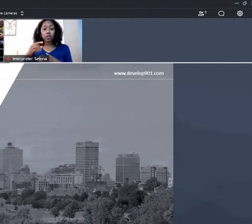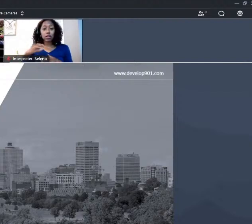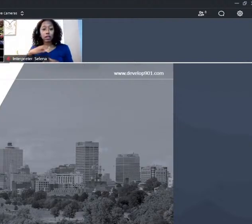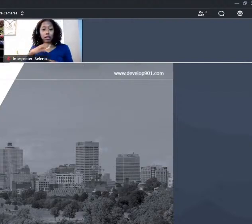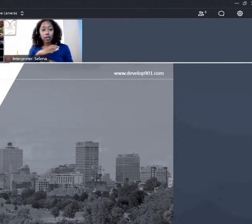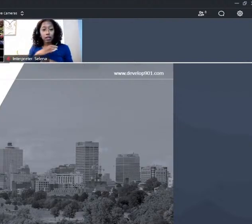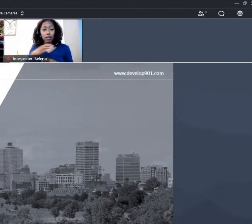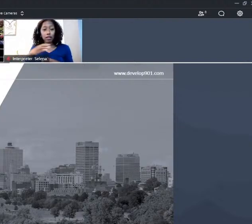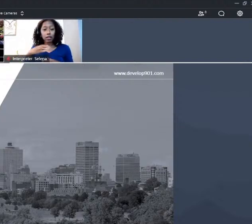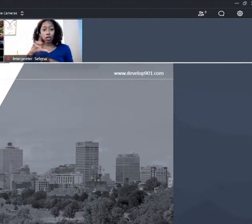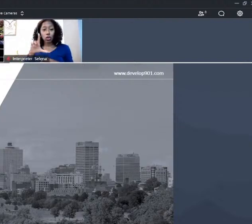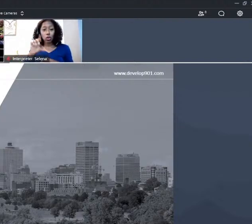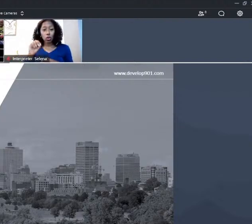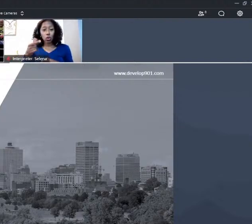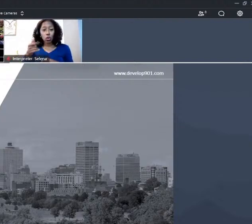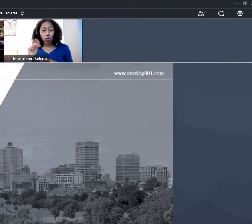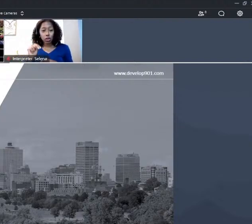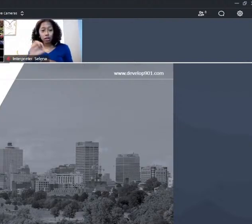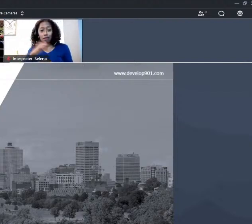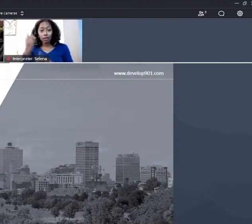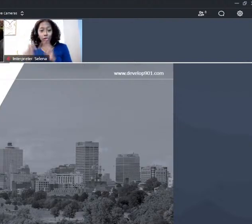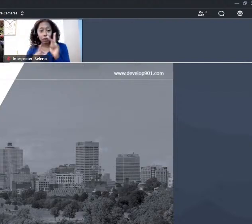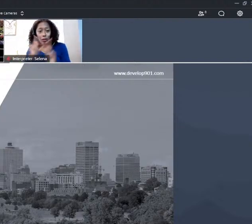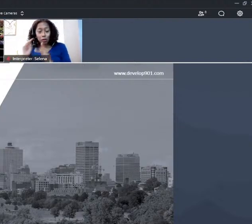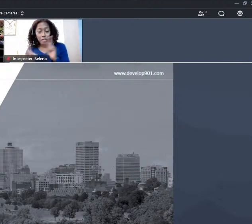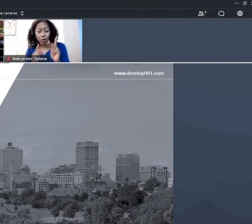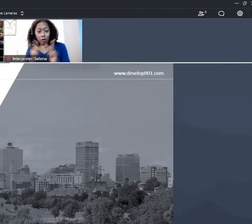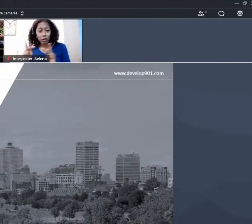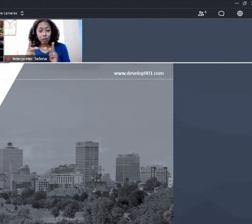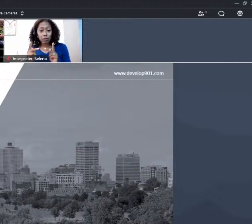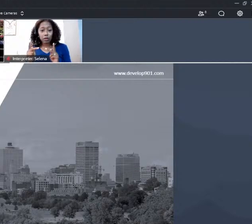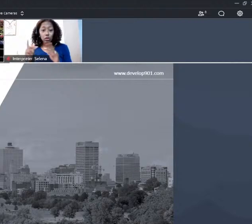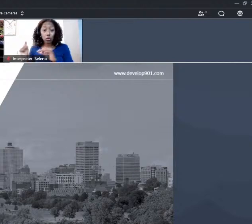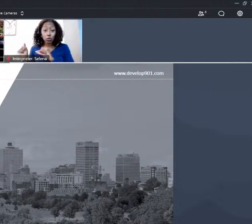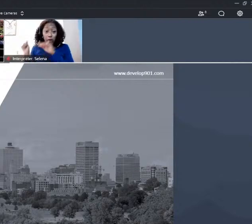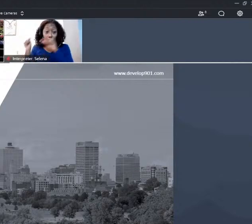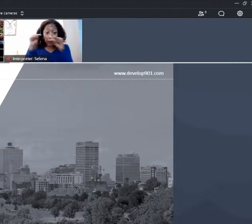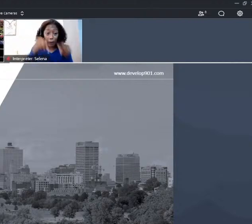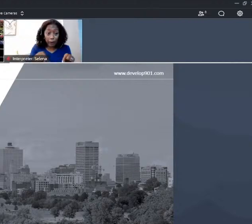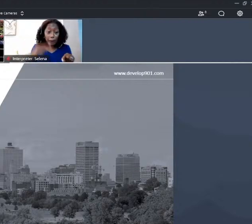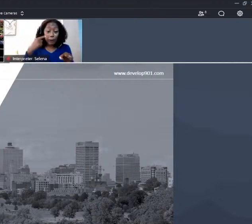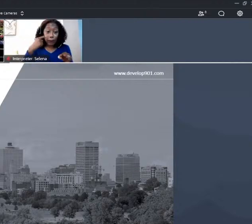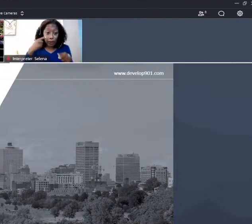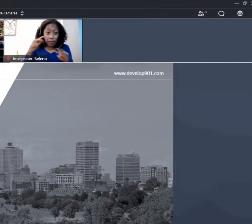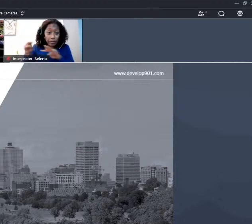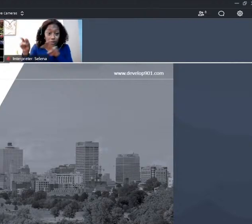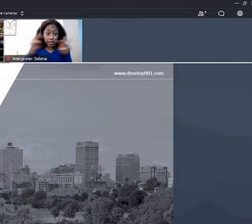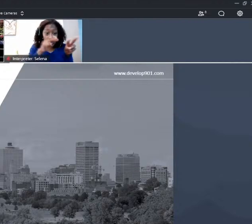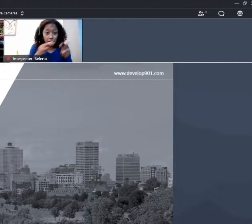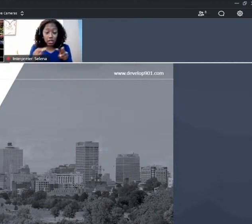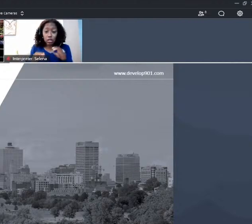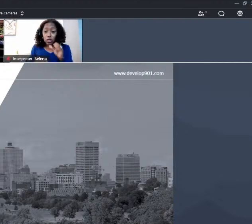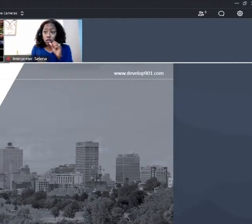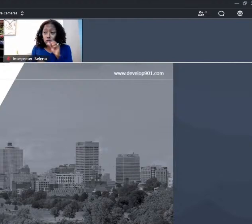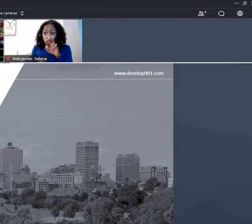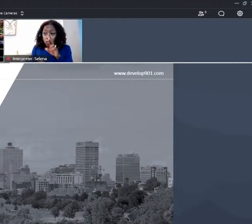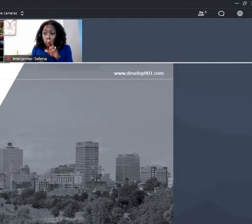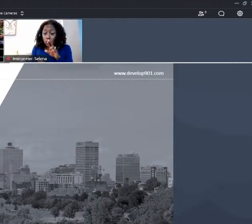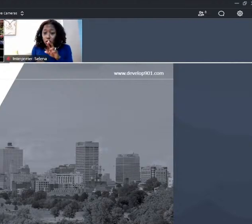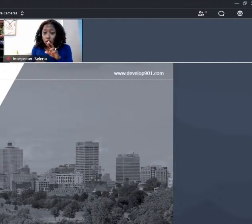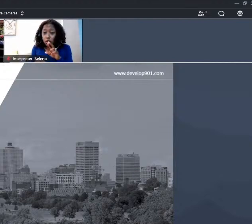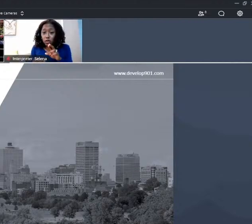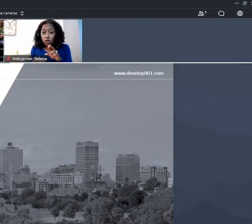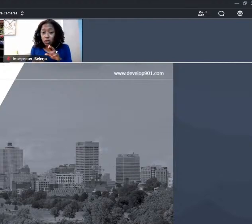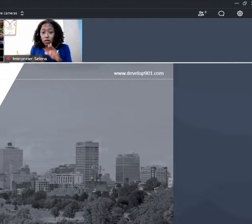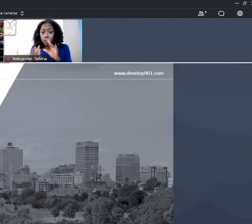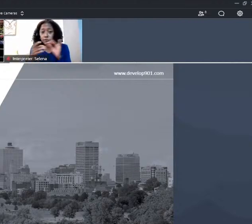really worked this, along with other people, those who made it to the location, and those who could not. But cutting to the